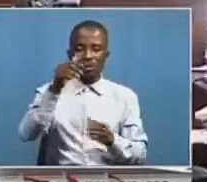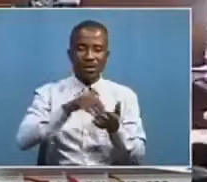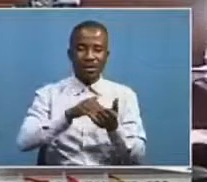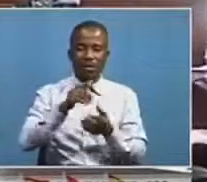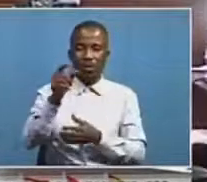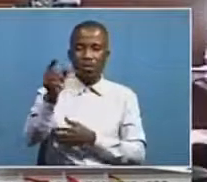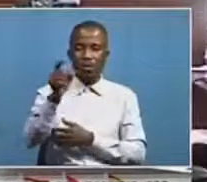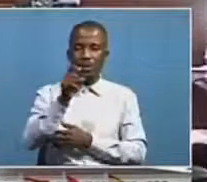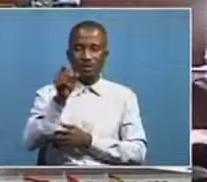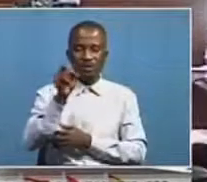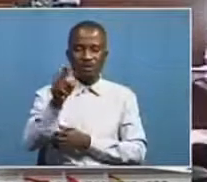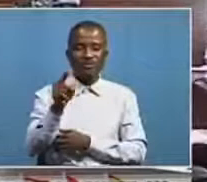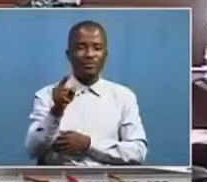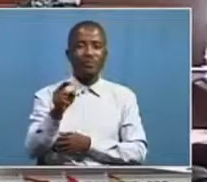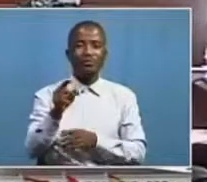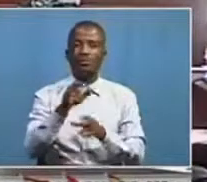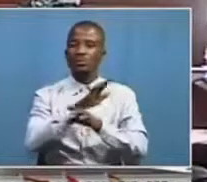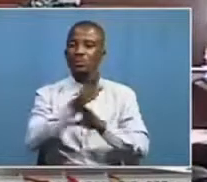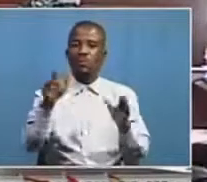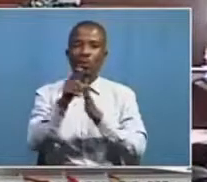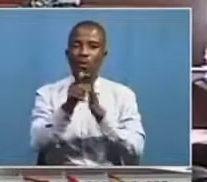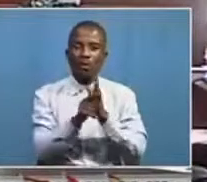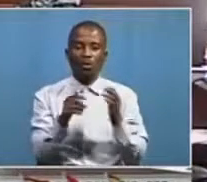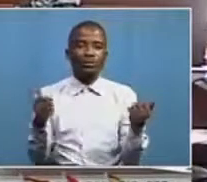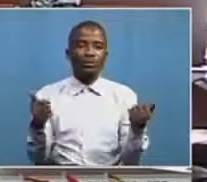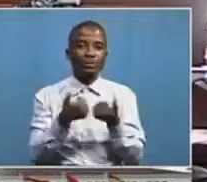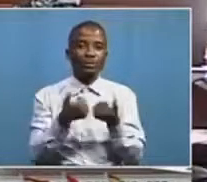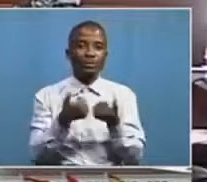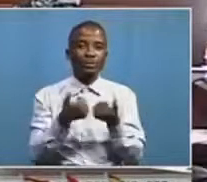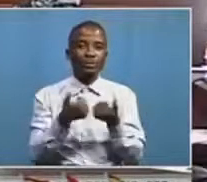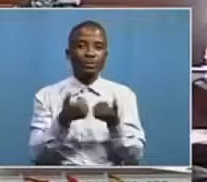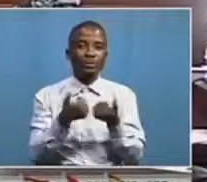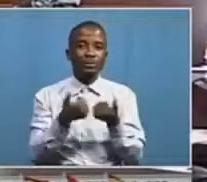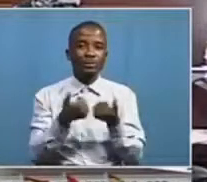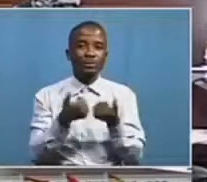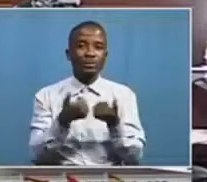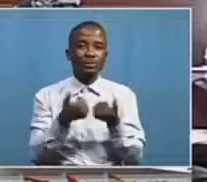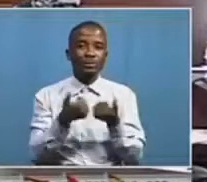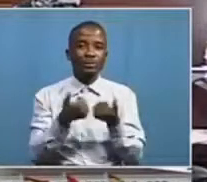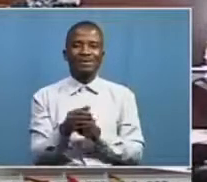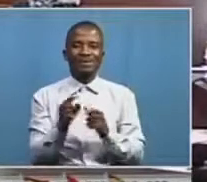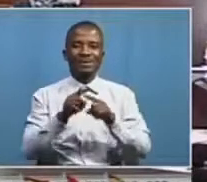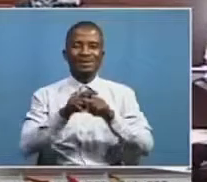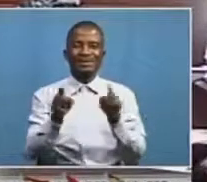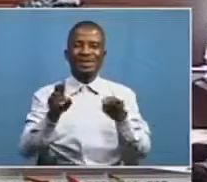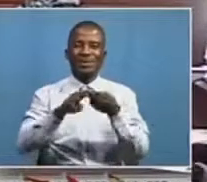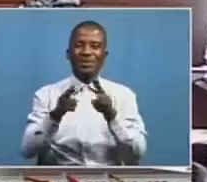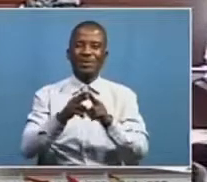13,121,111, there is no legal basis for anyone to contend that a different figure of